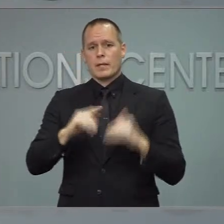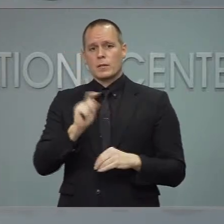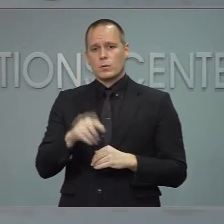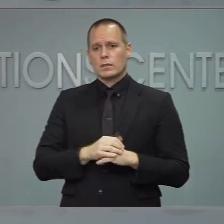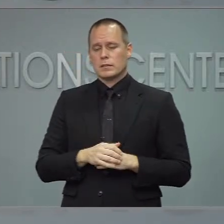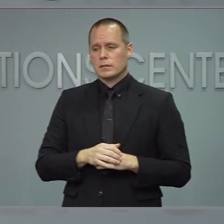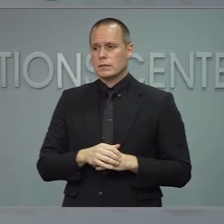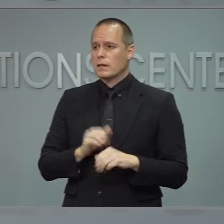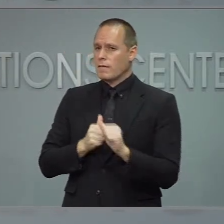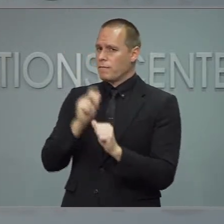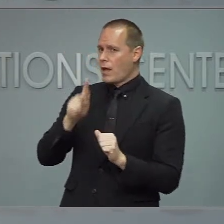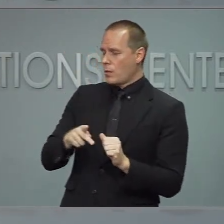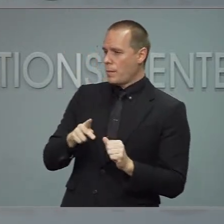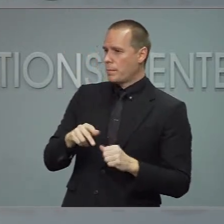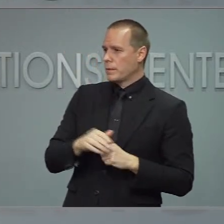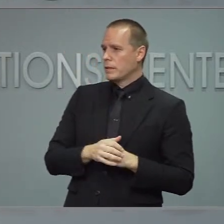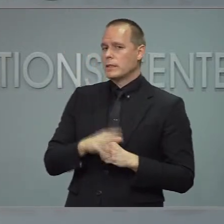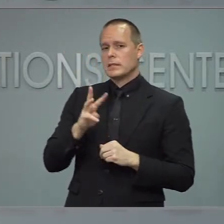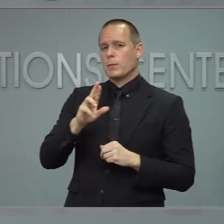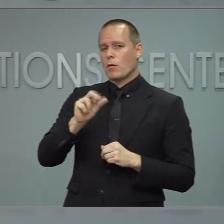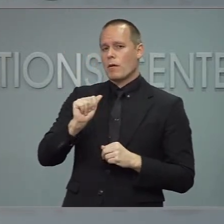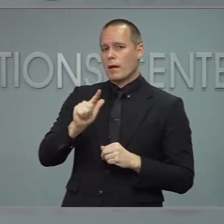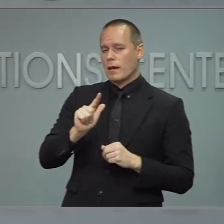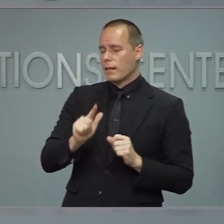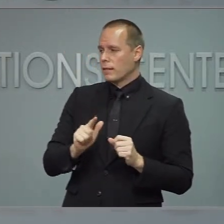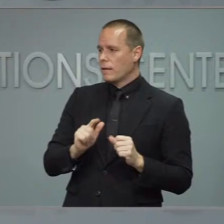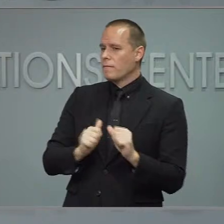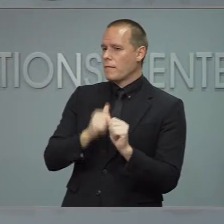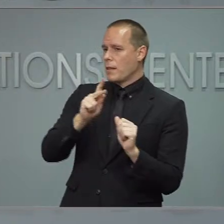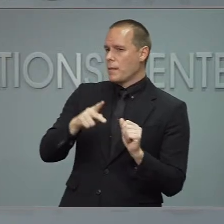We have a follow-up. Ashley Talley, WRAL.